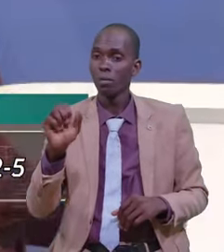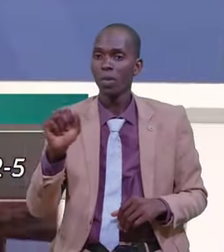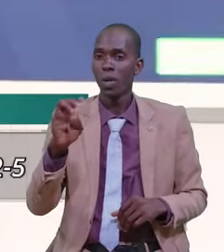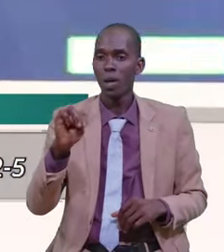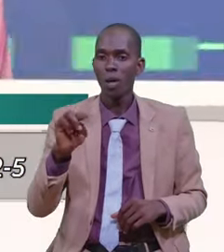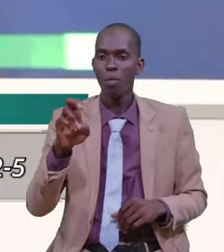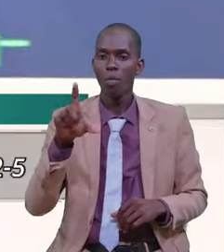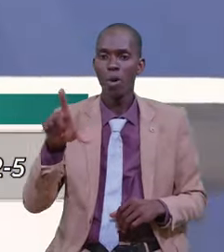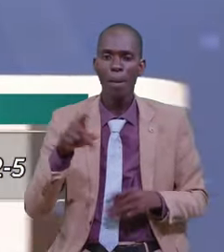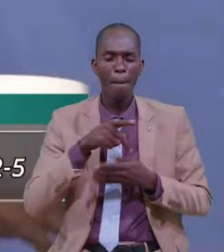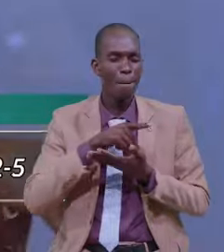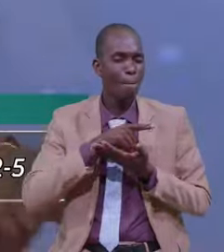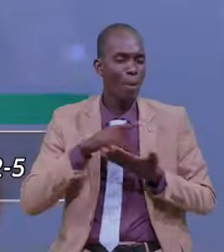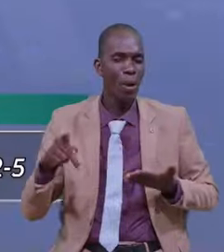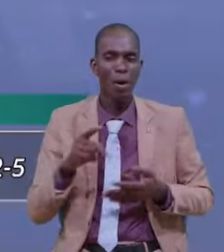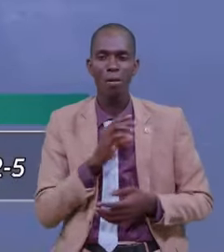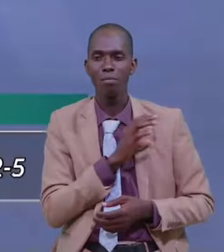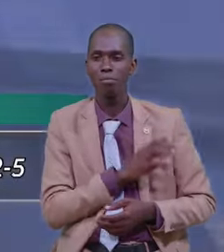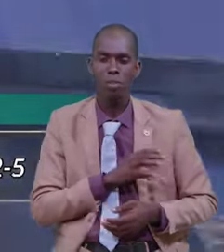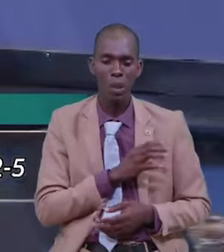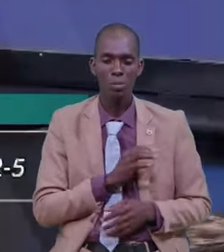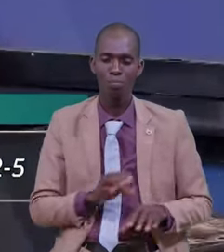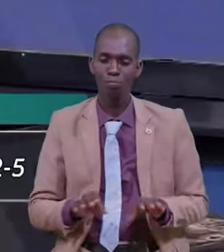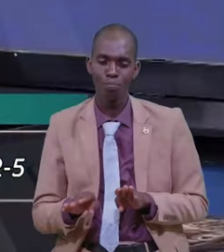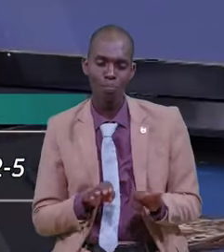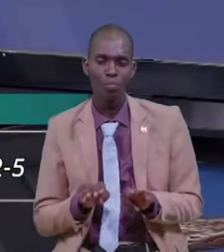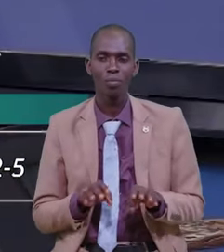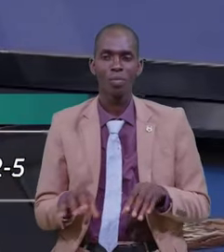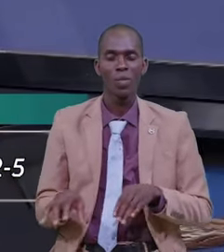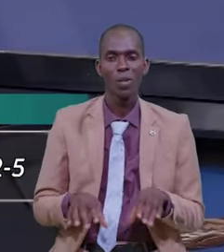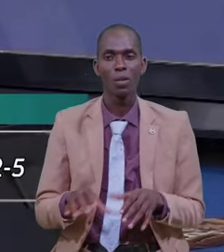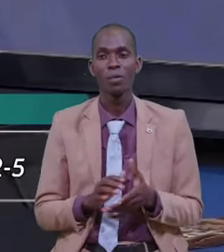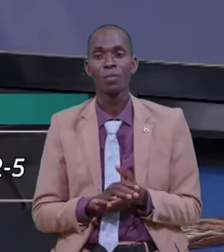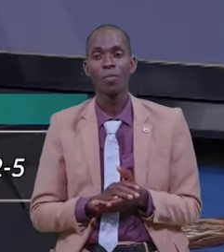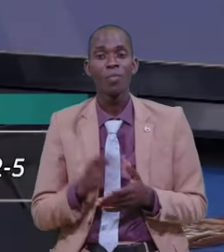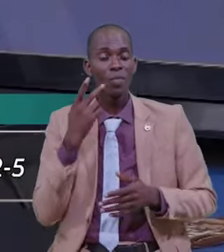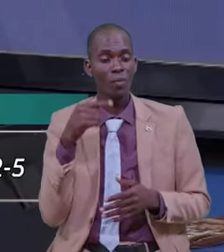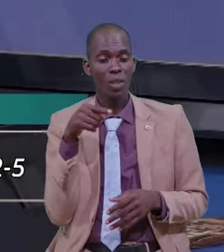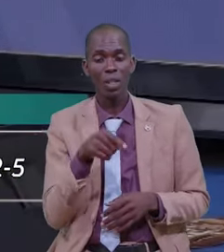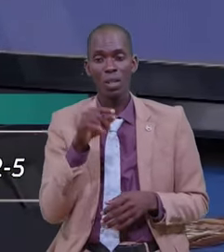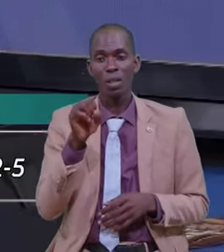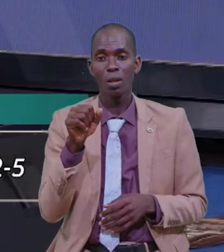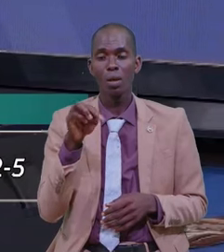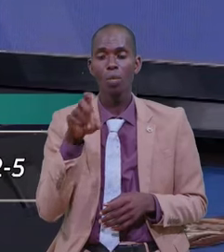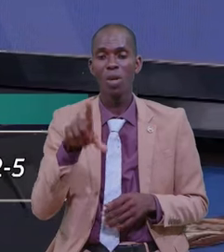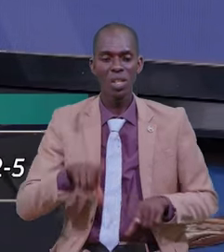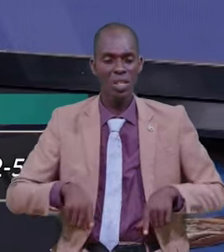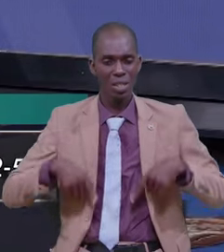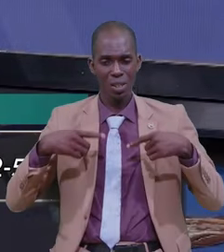lived in the midst of corruption, evil, sinfulness, but he made up his